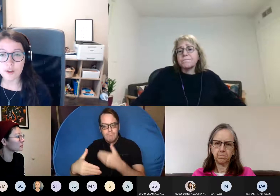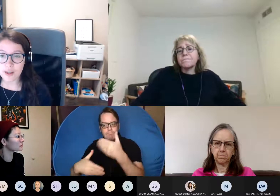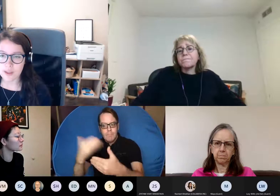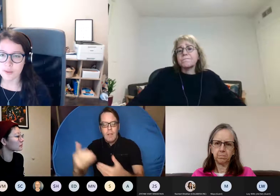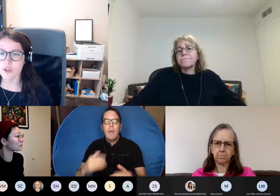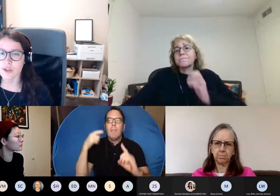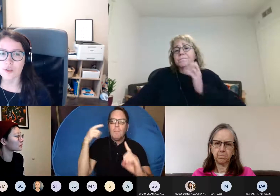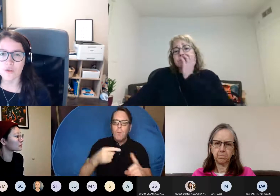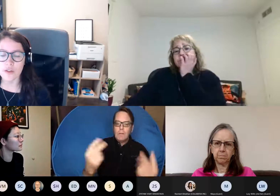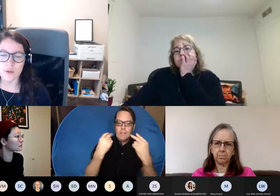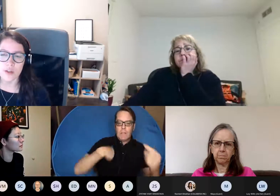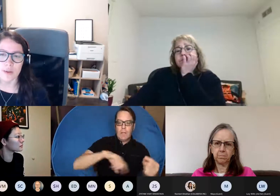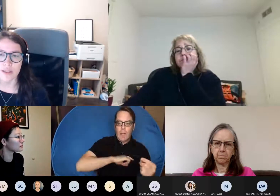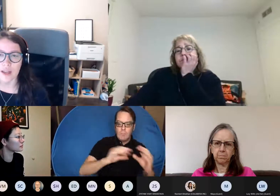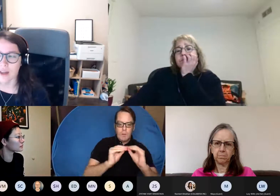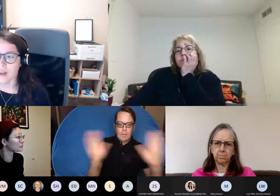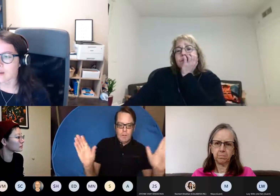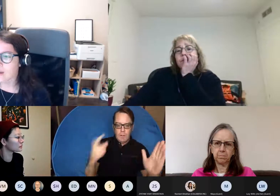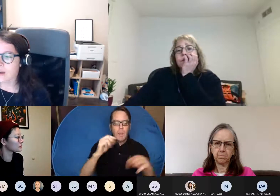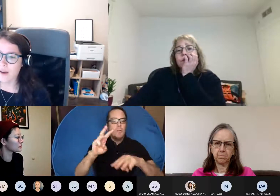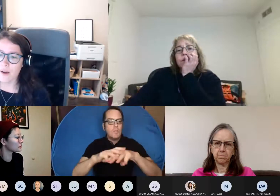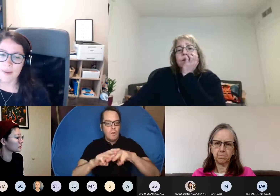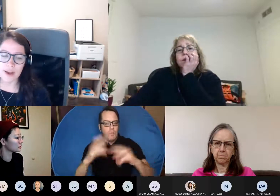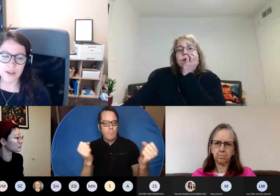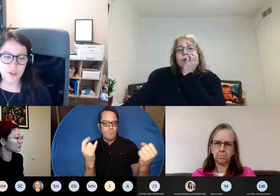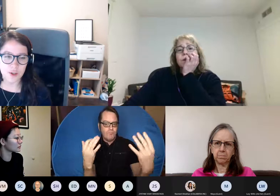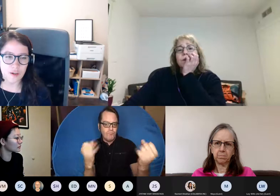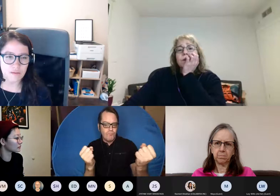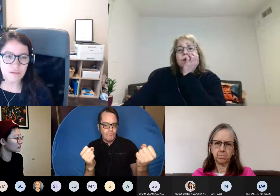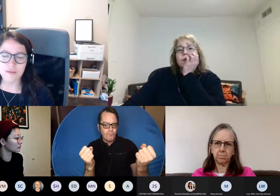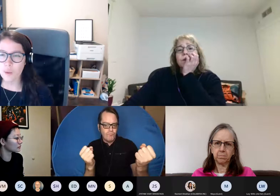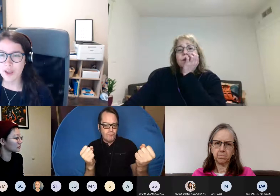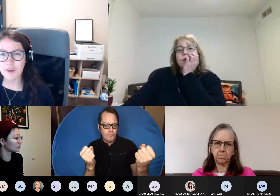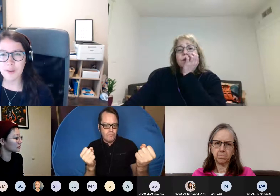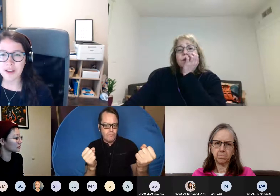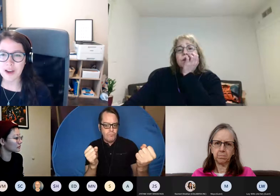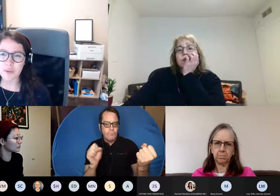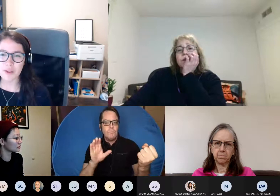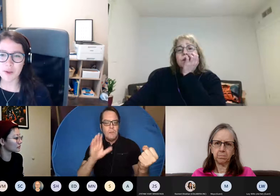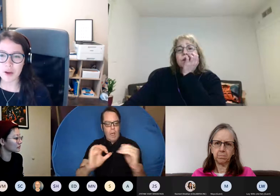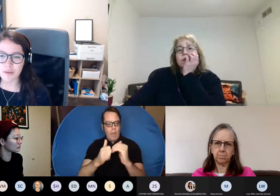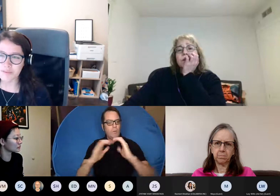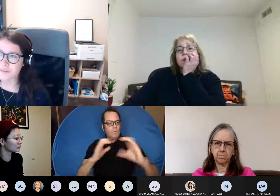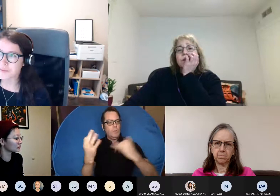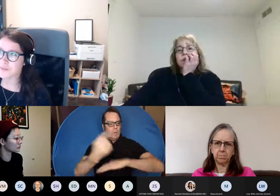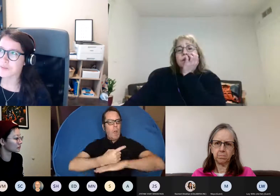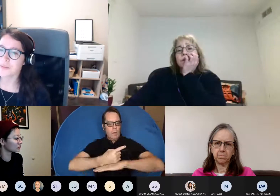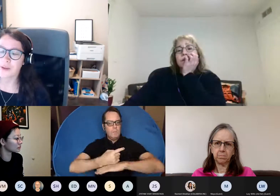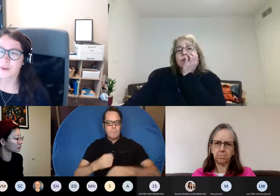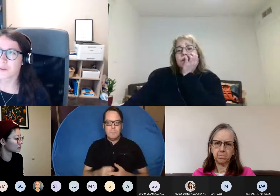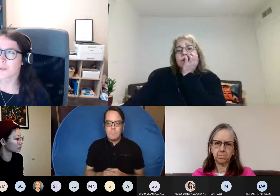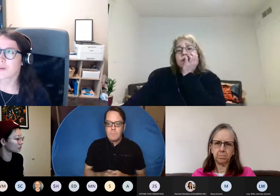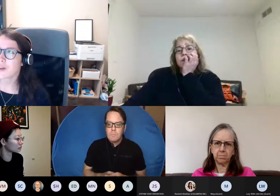more clearly, especially as Sophie is going to be signing as her way of communicating with you all.